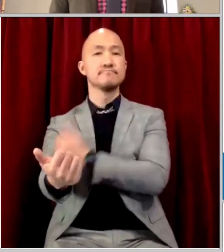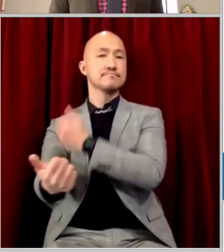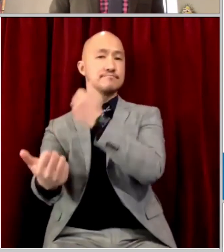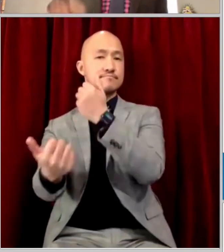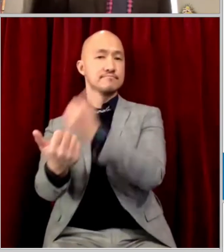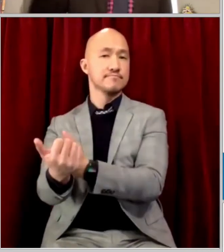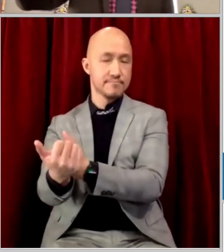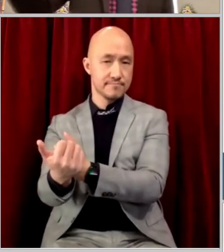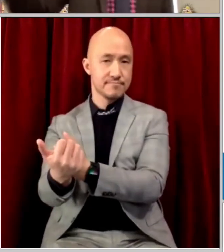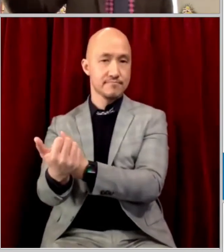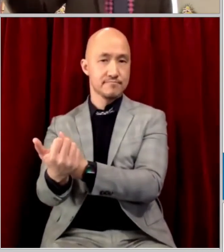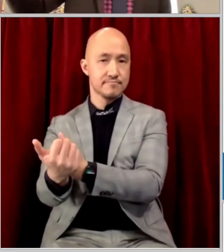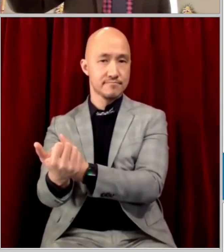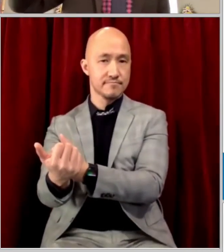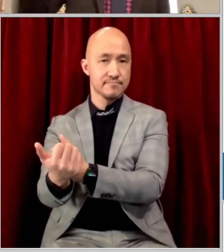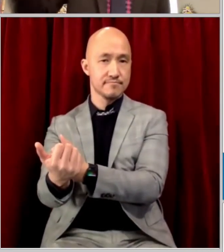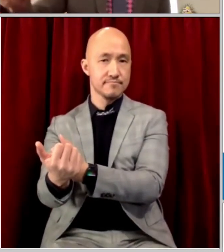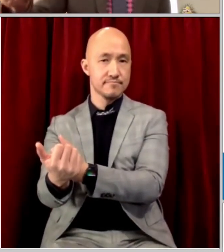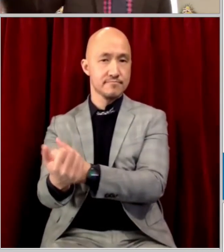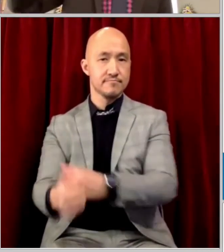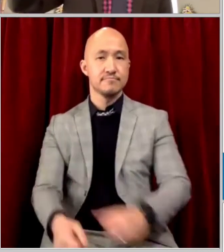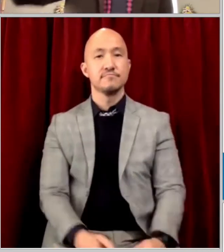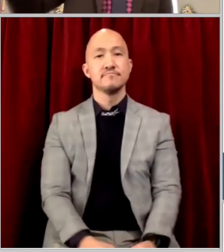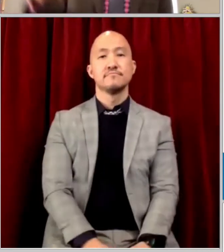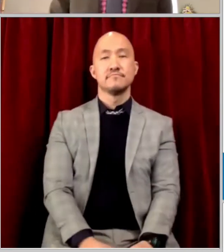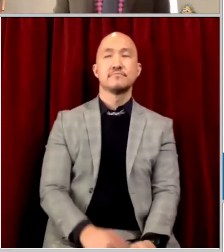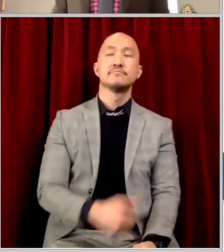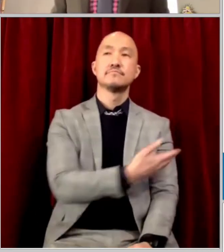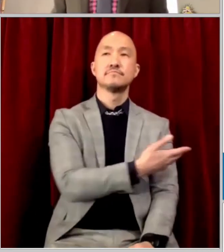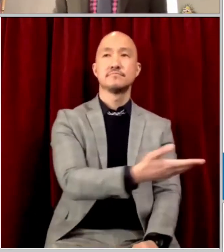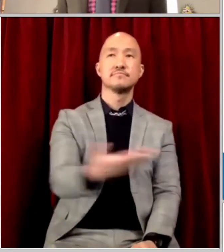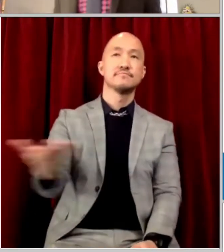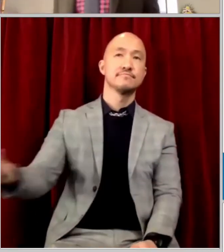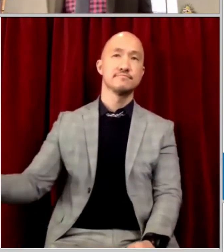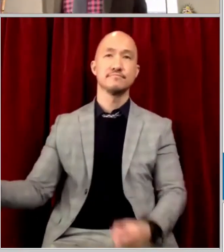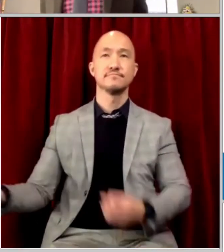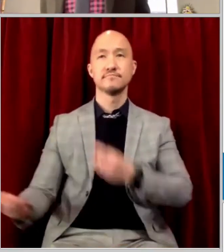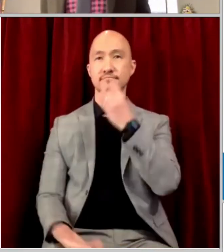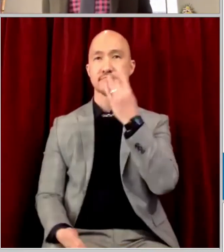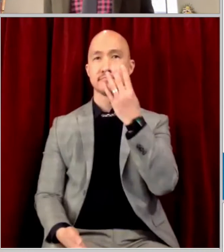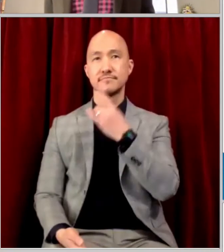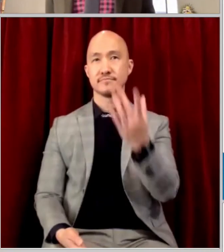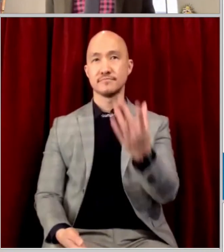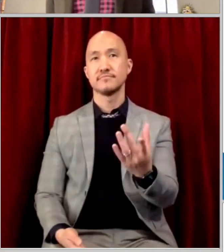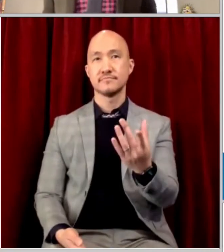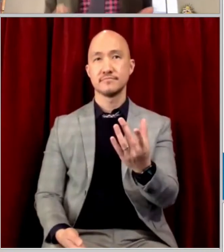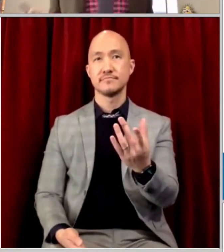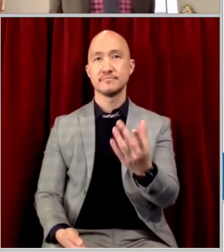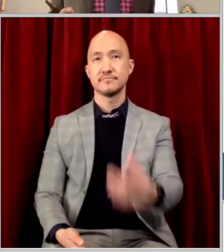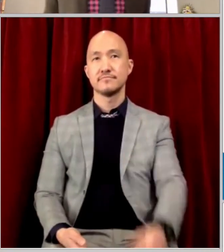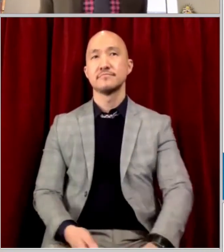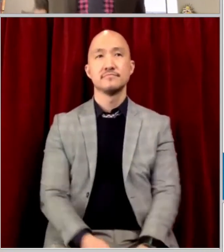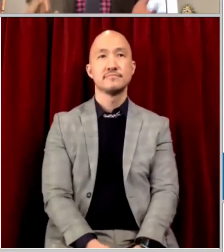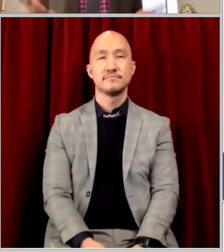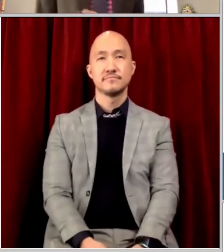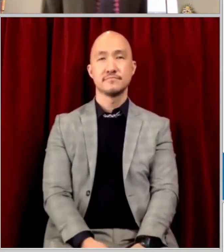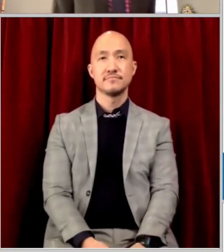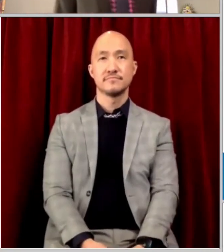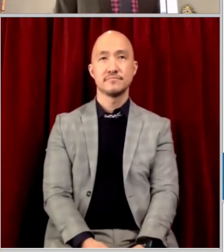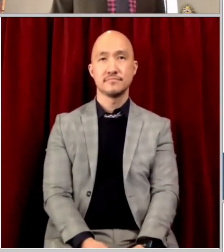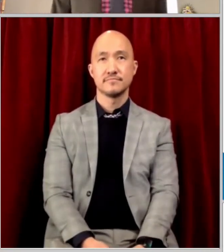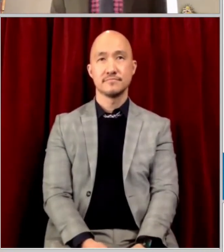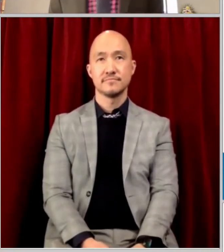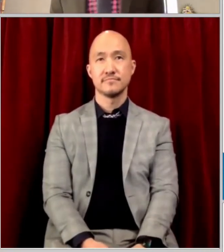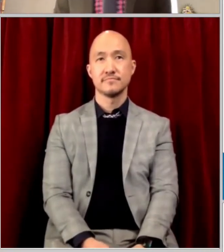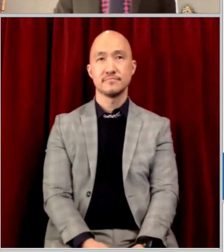you. He says, you are the light of the world. He didn't ask you, right? He didn't say, Brittany, do you want to be the